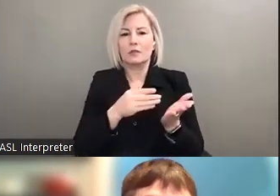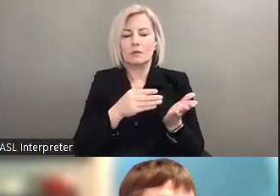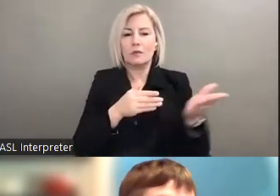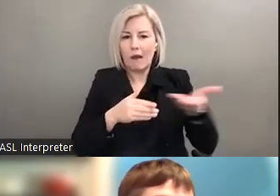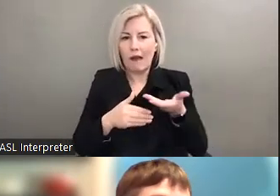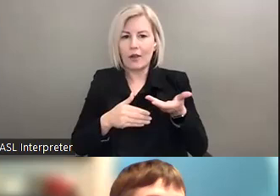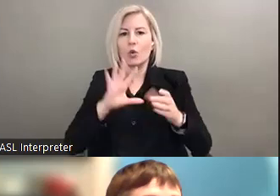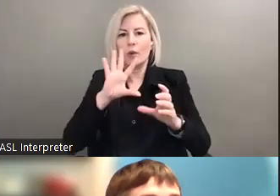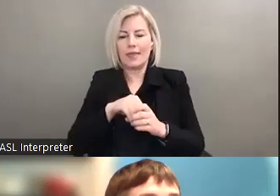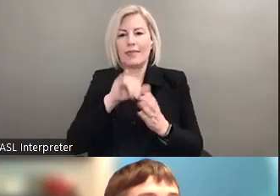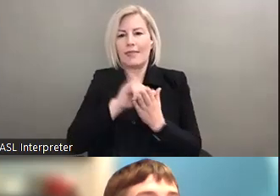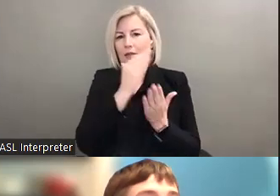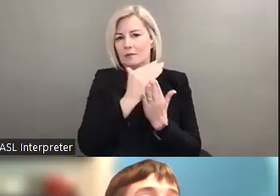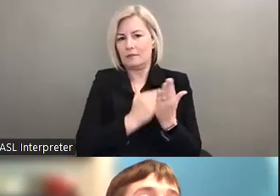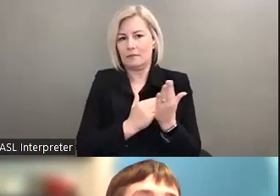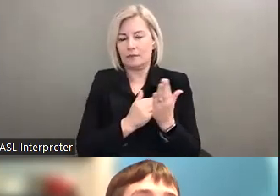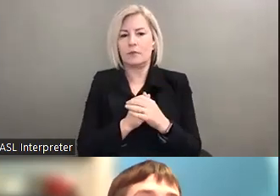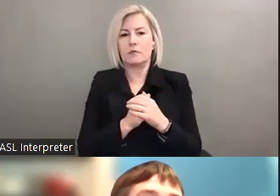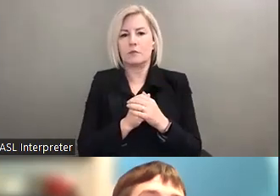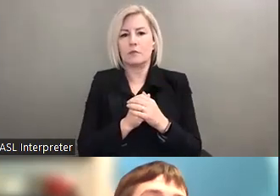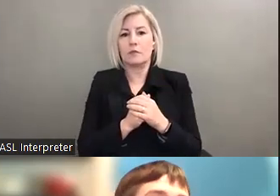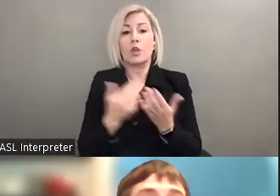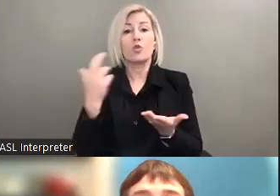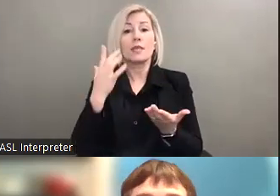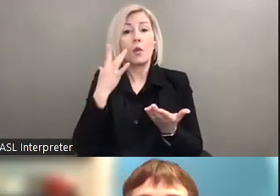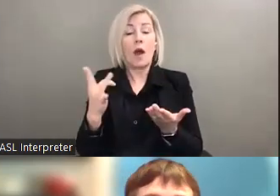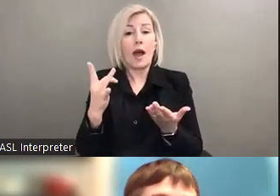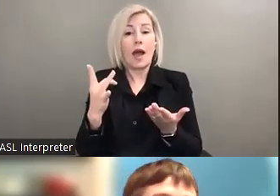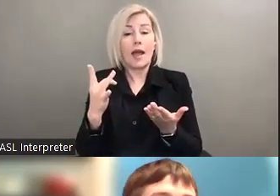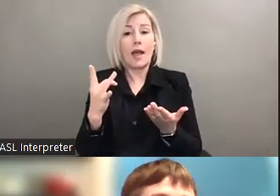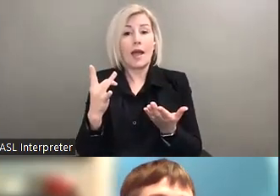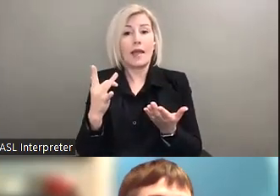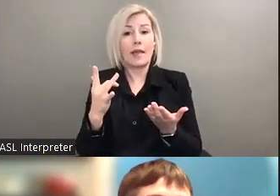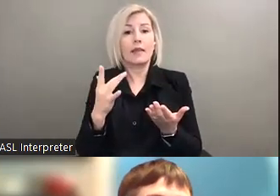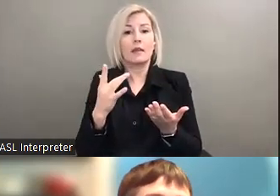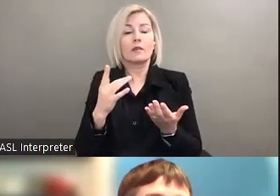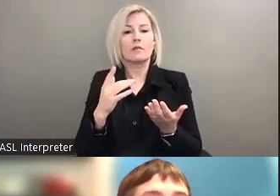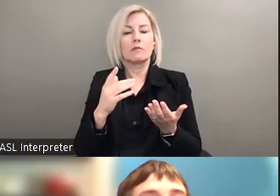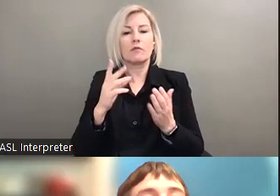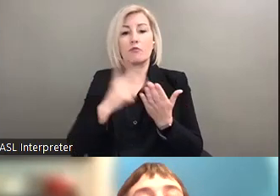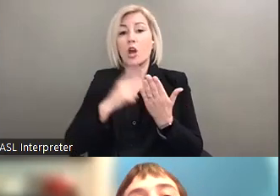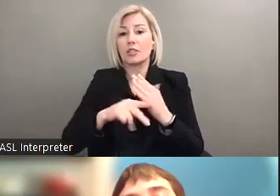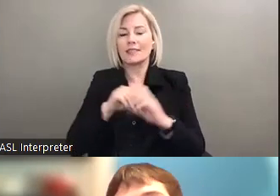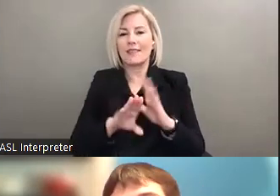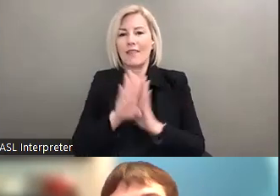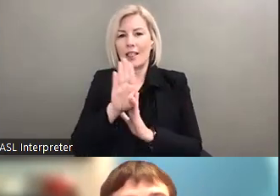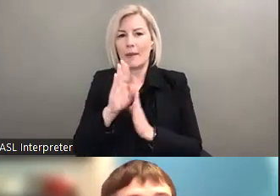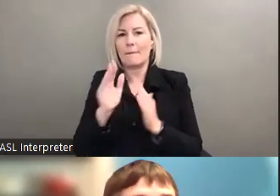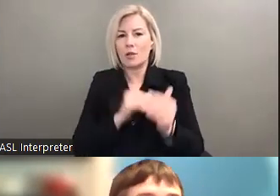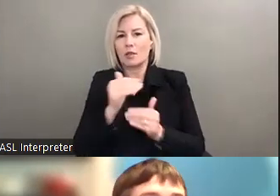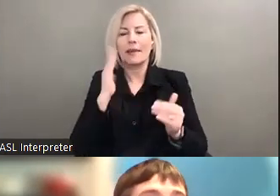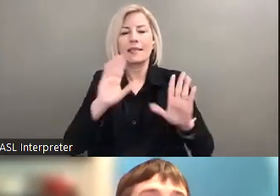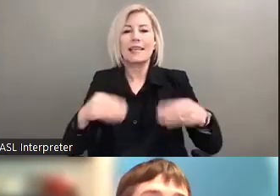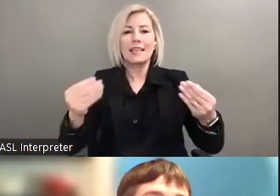development listing page. The reason for the projects in development process is that it gives potential